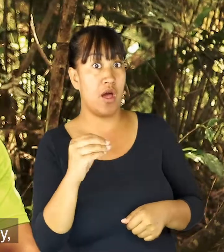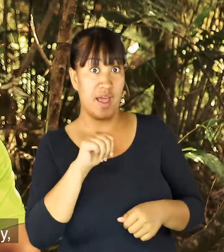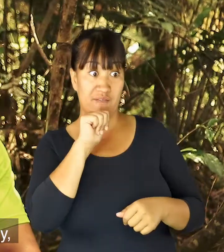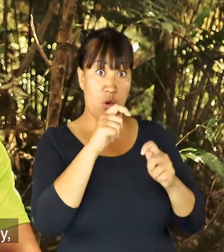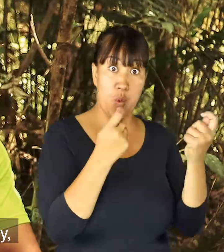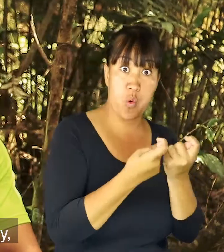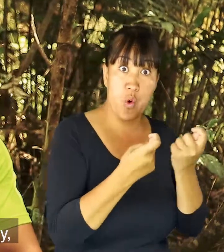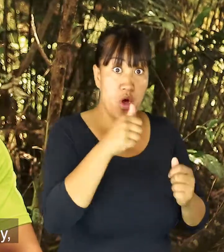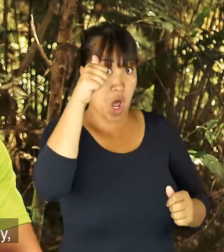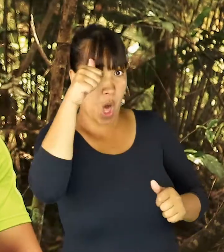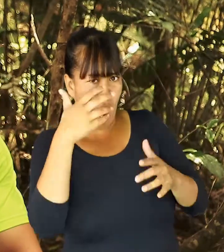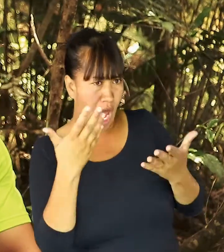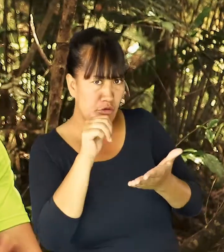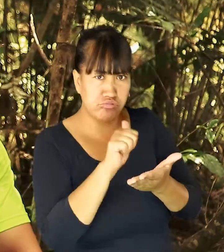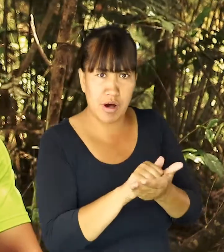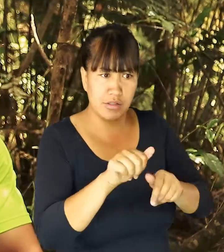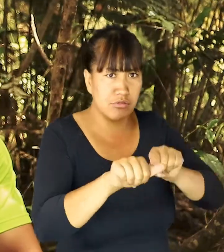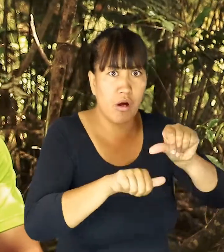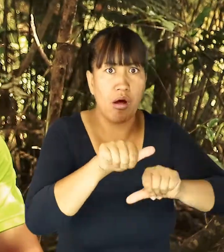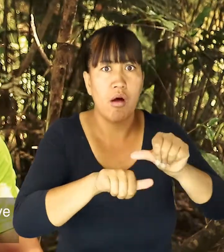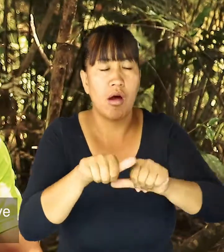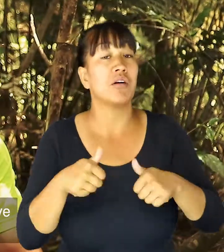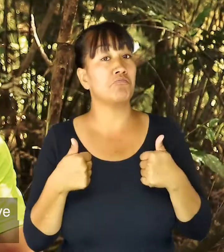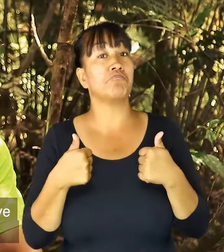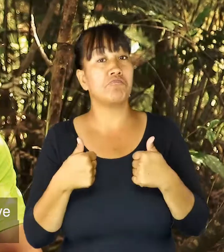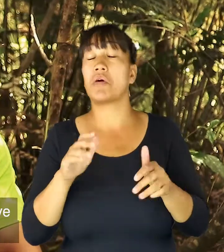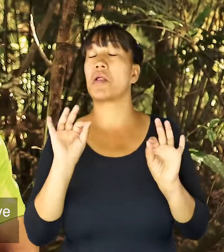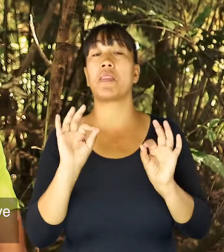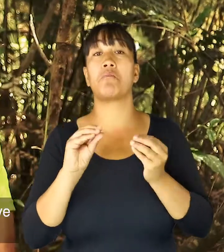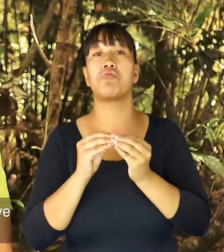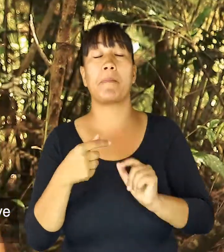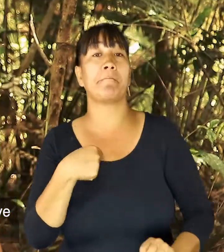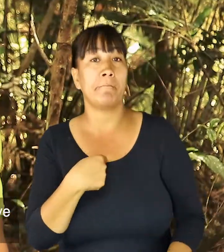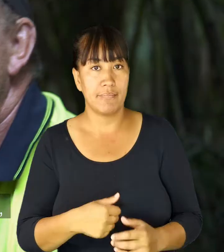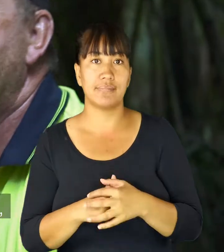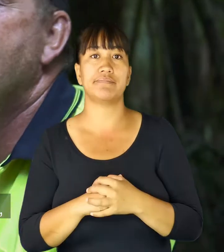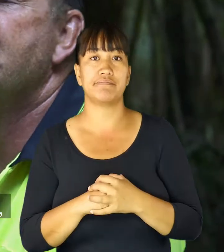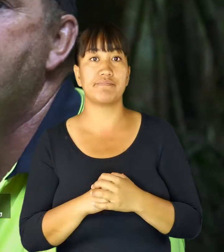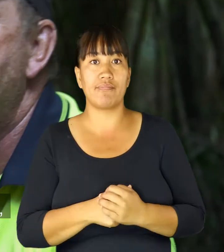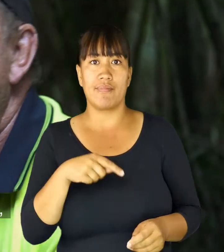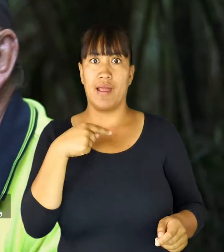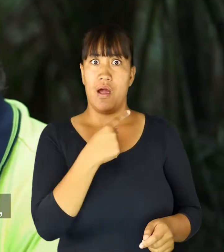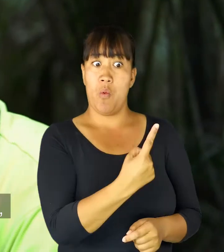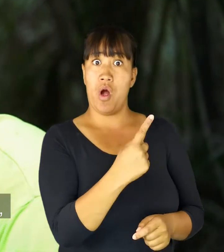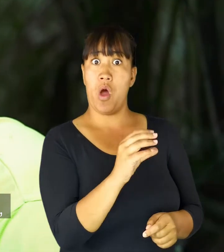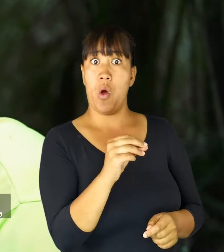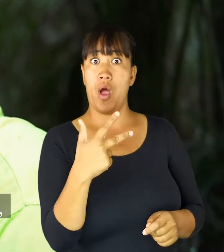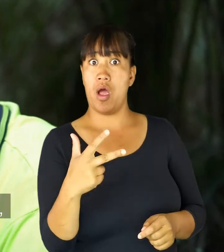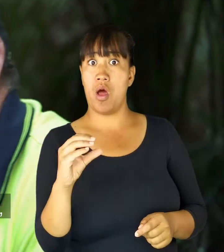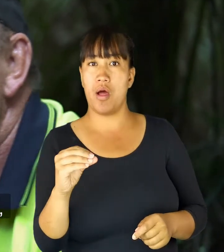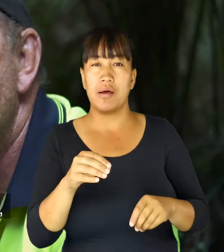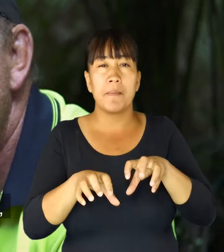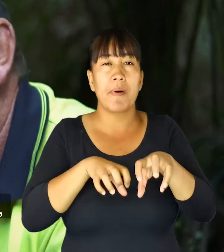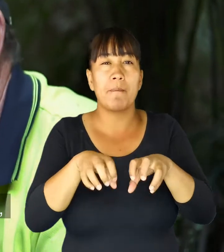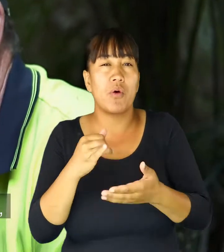being used correctly and responsibly, I personally have no issue with it. 1080 is a mammalian poison.